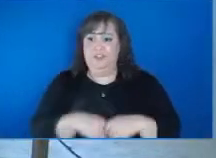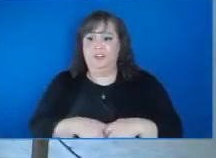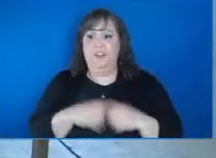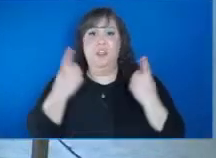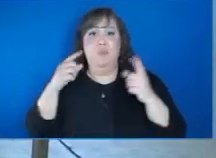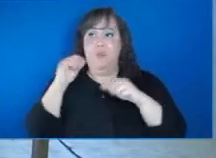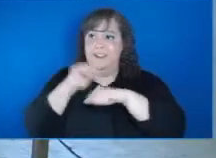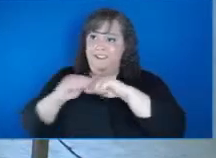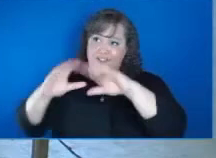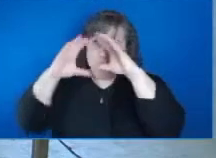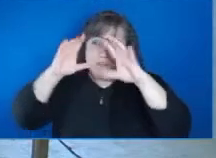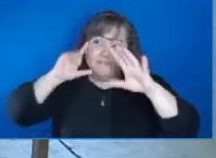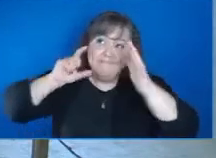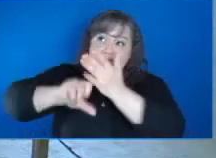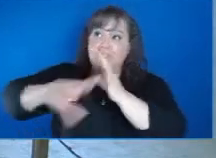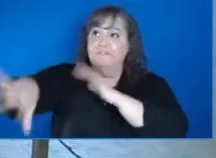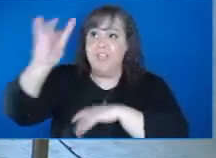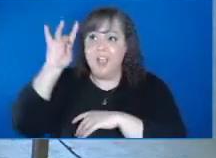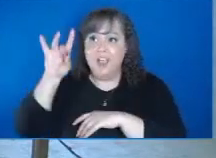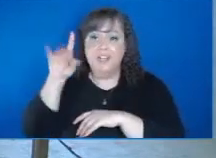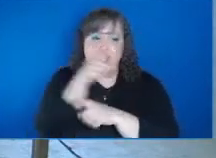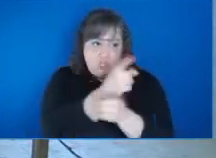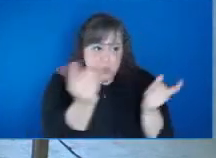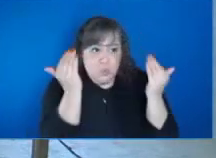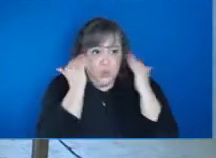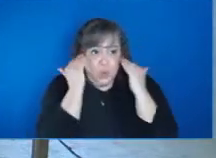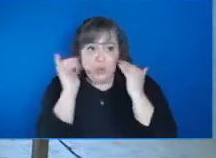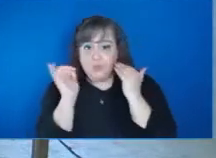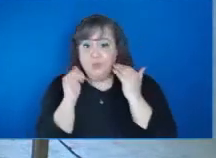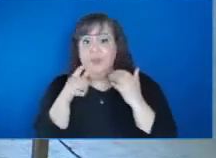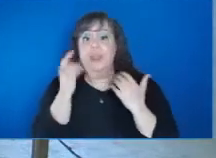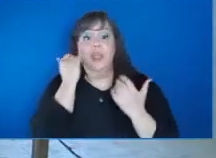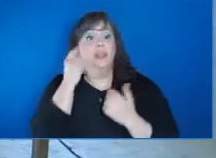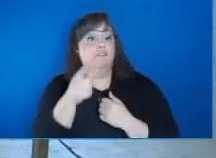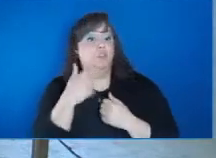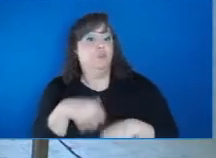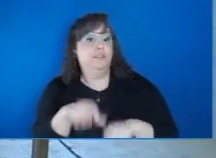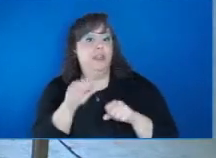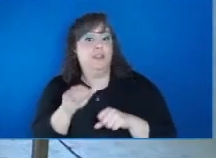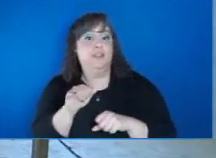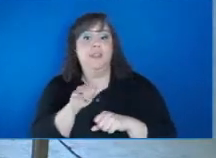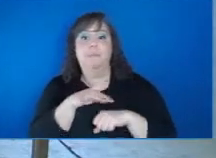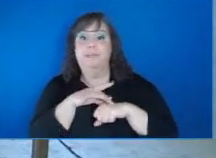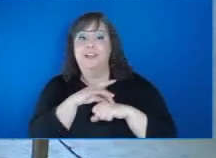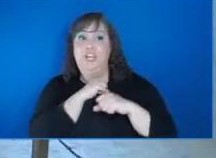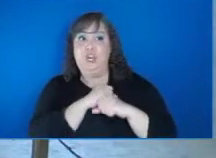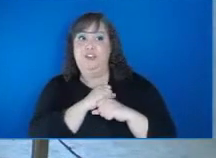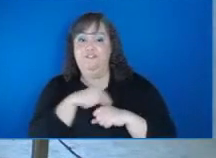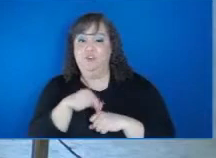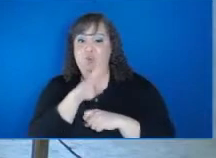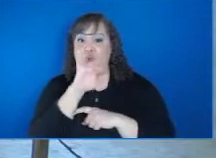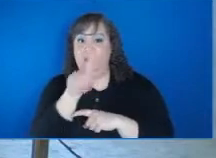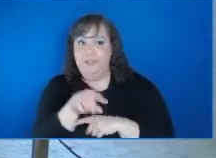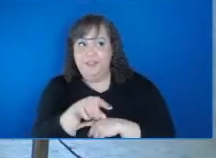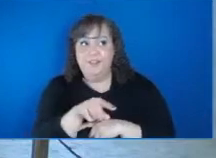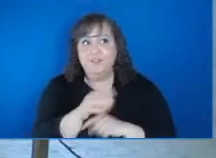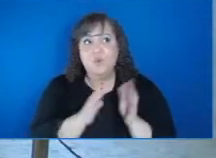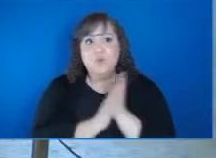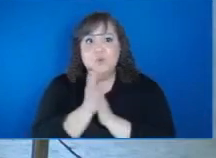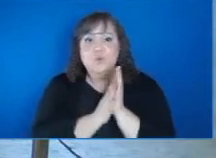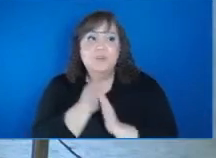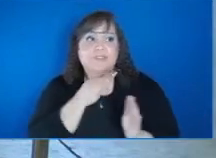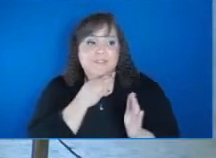It's out there. Yeah. So maybe you took the Planetary Defender quiz, it whet your appetite, and then you want to join us? We'd be happy to have you. You